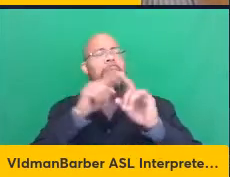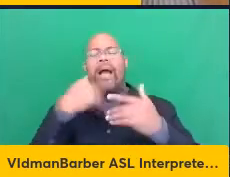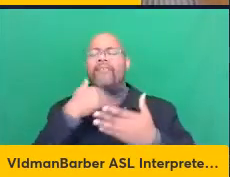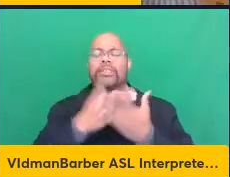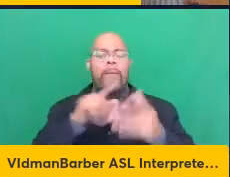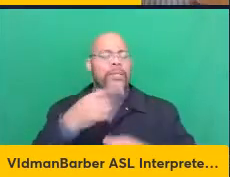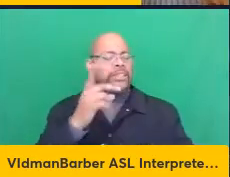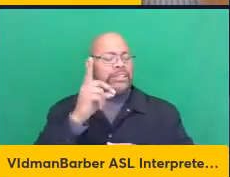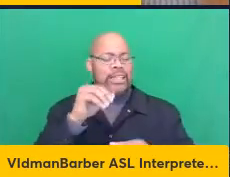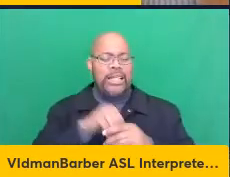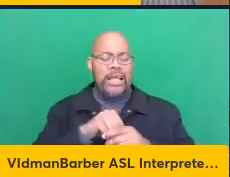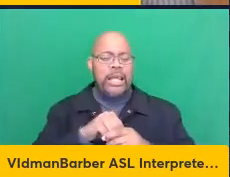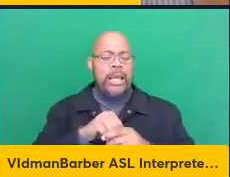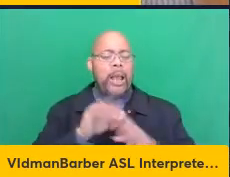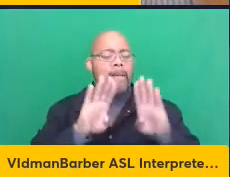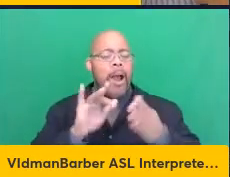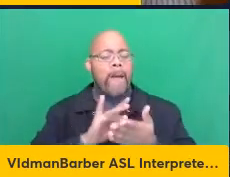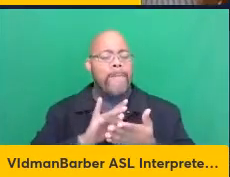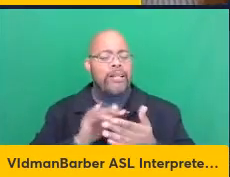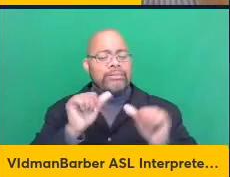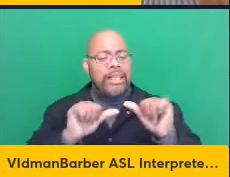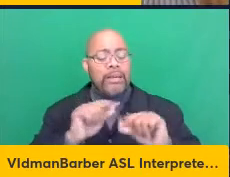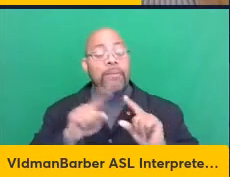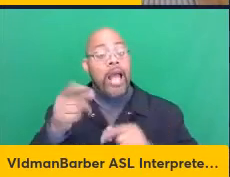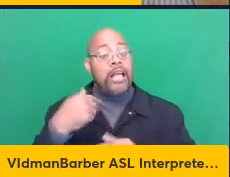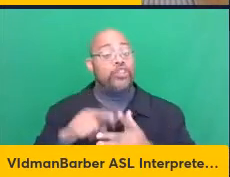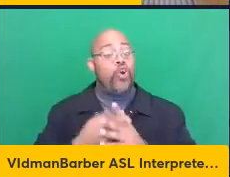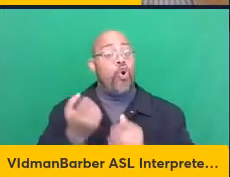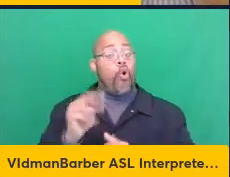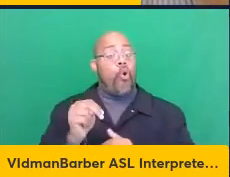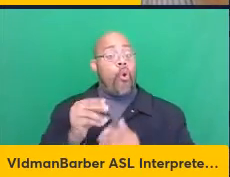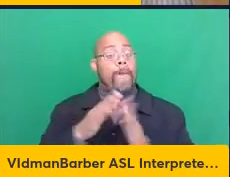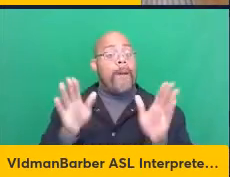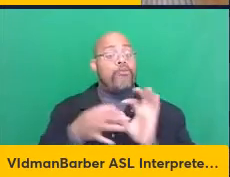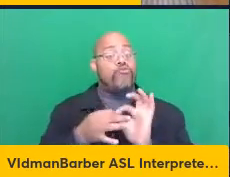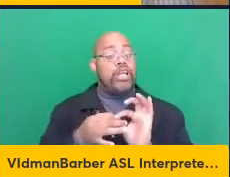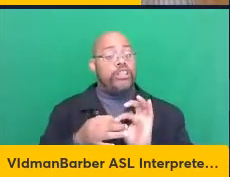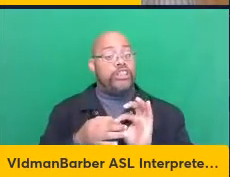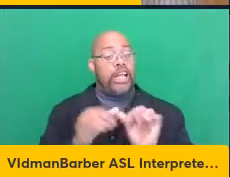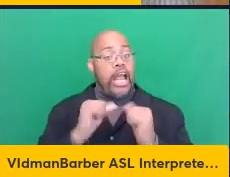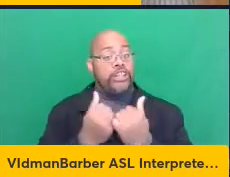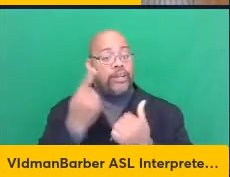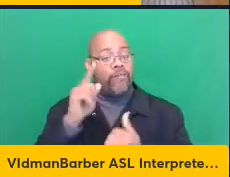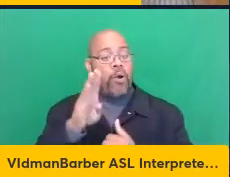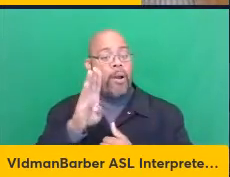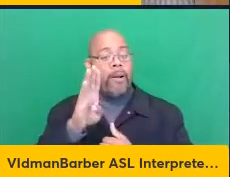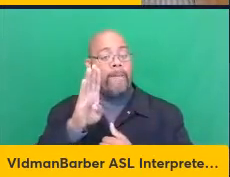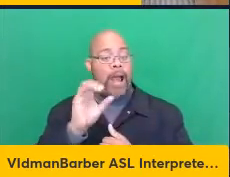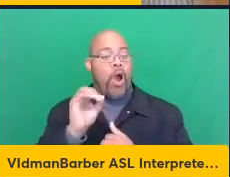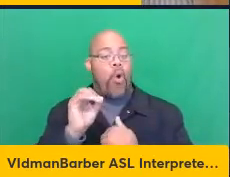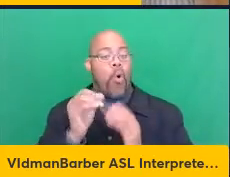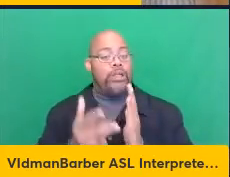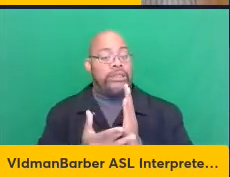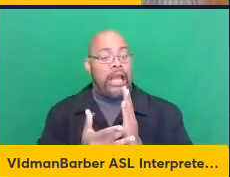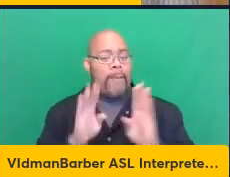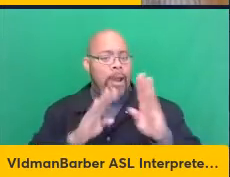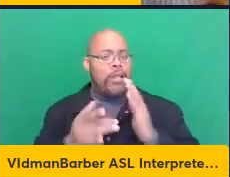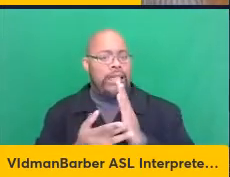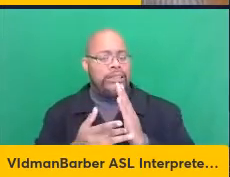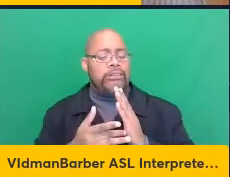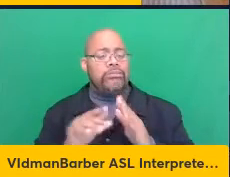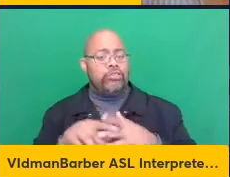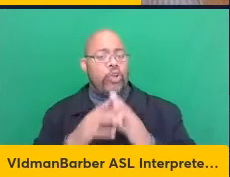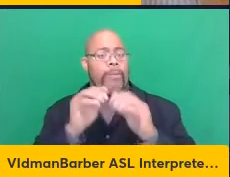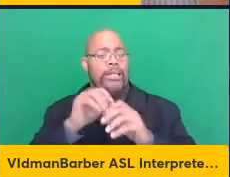sciences. And she had started her own public relations agency for biotech startups here in San Diego. And